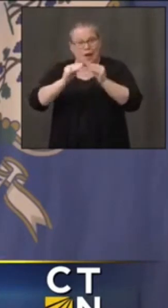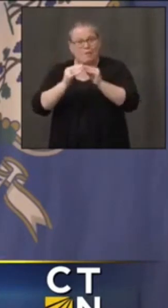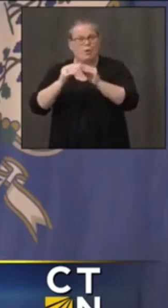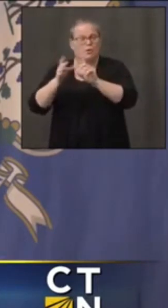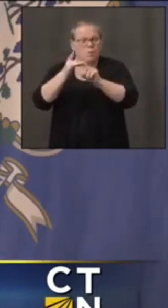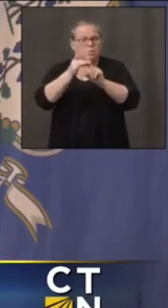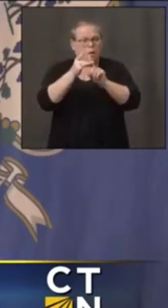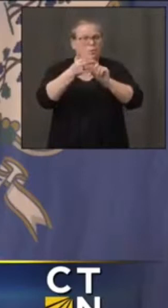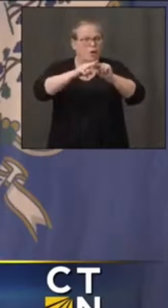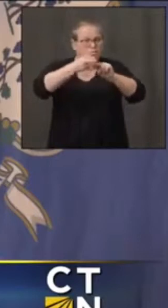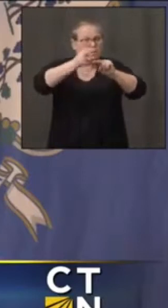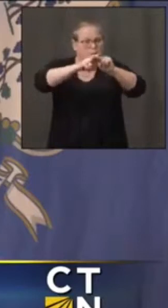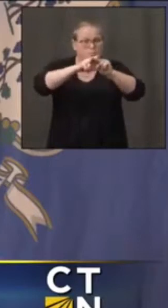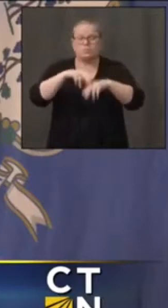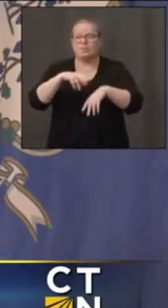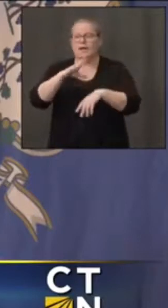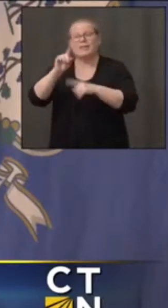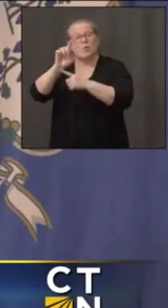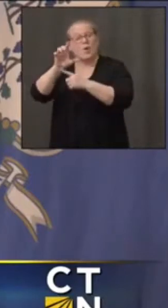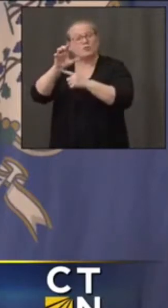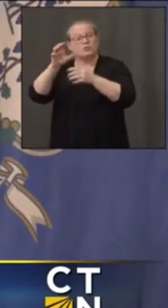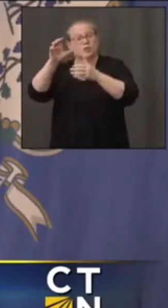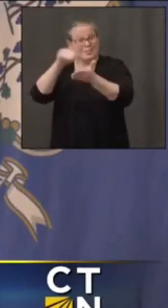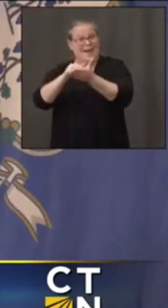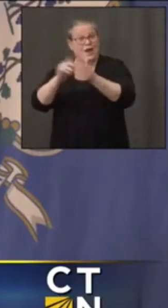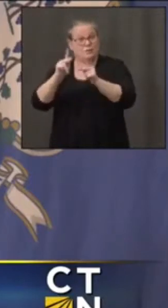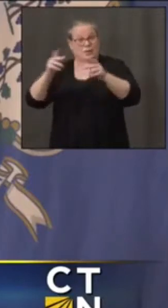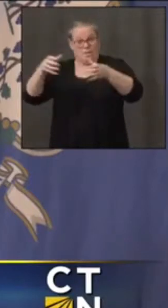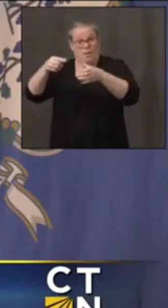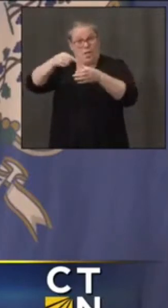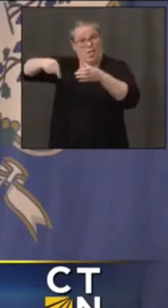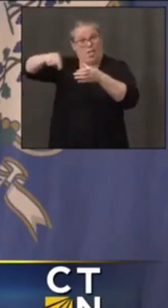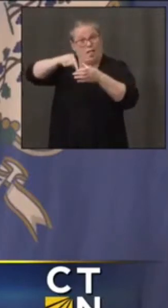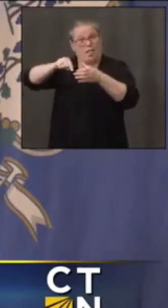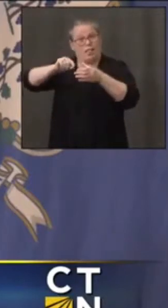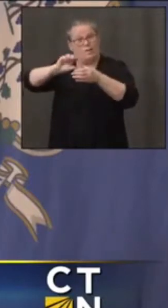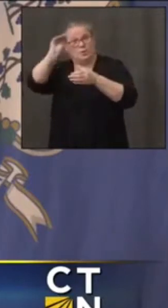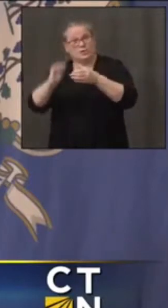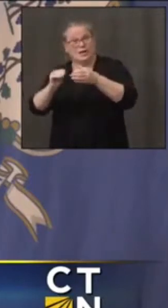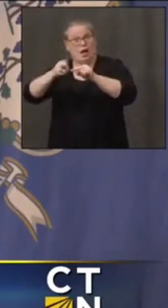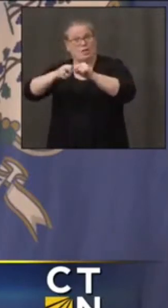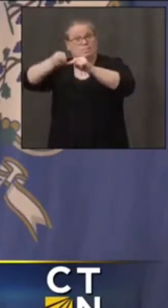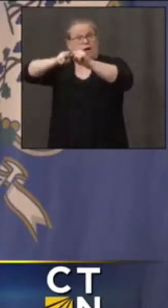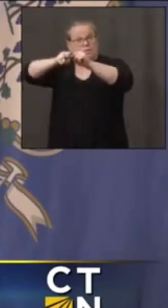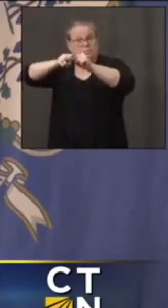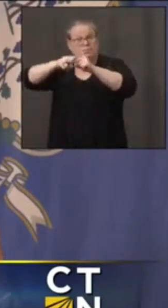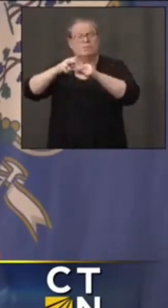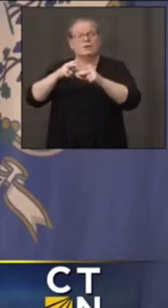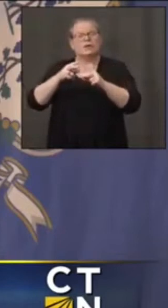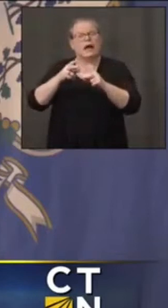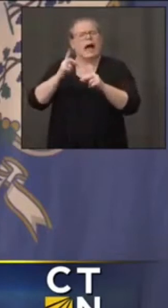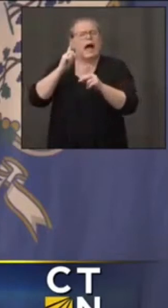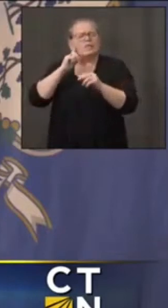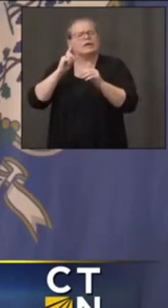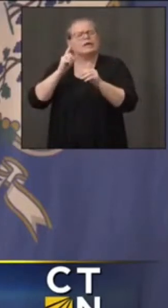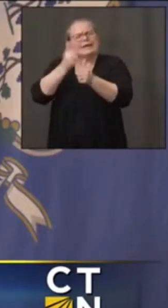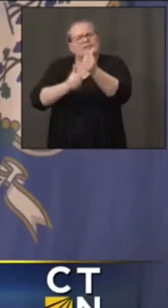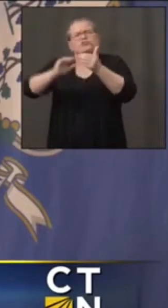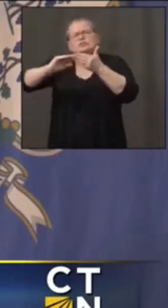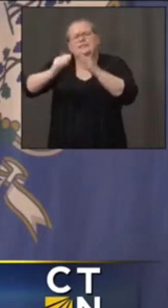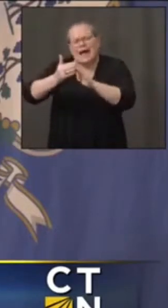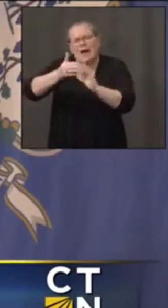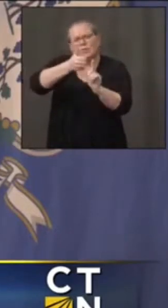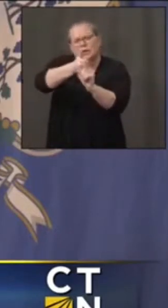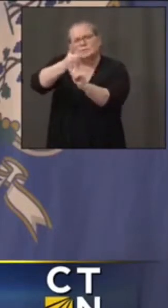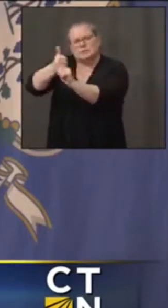and around 15, 20, I think you'll see a lot more towns taking a more